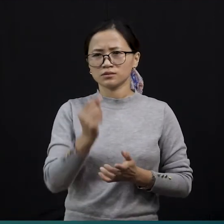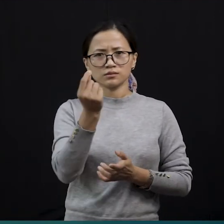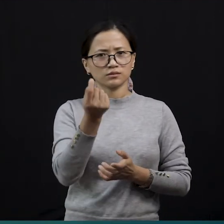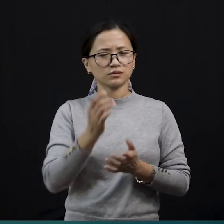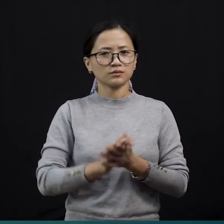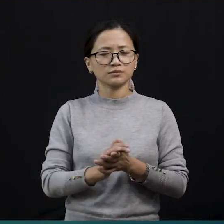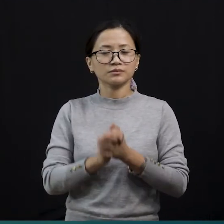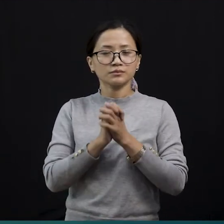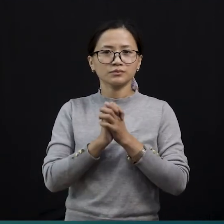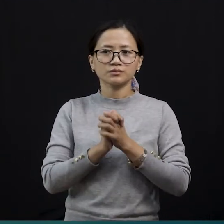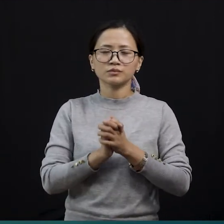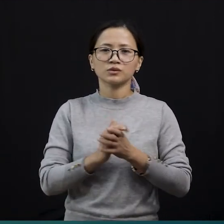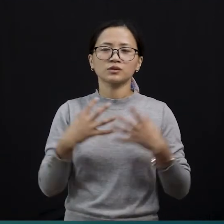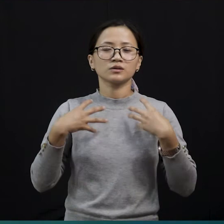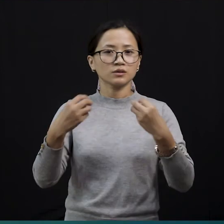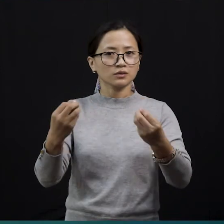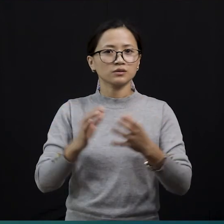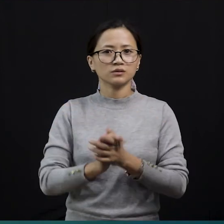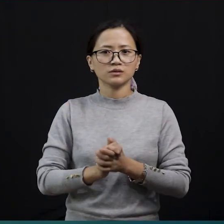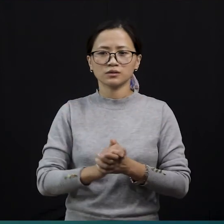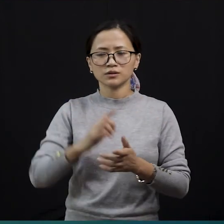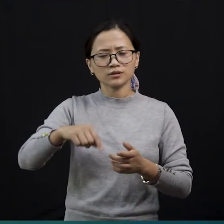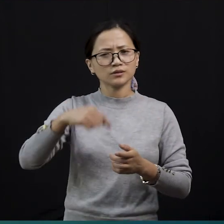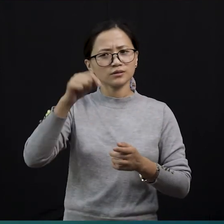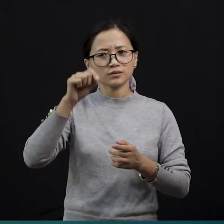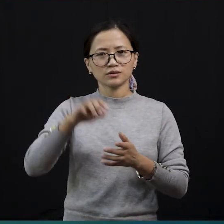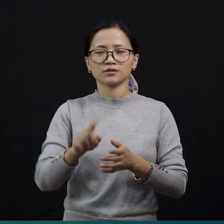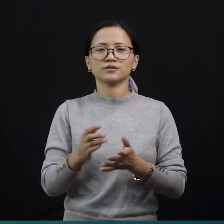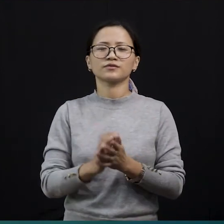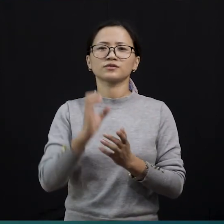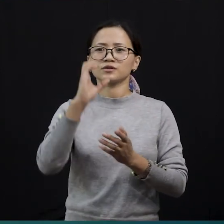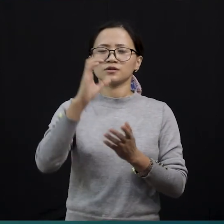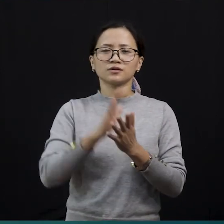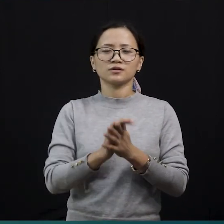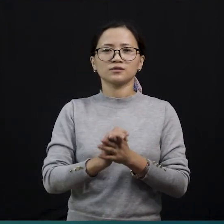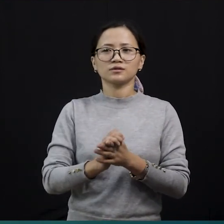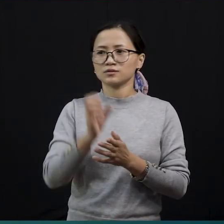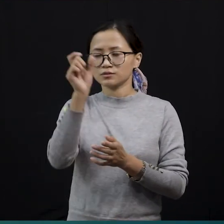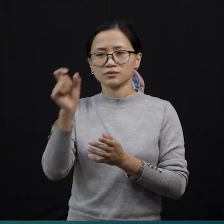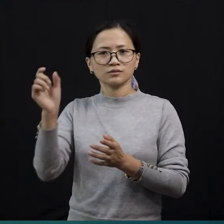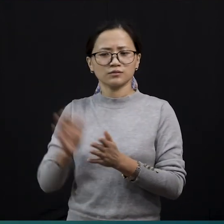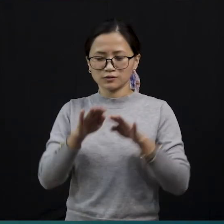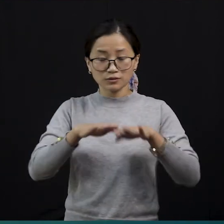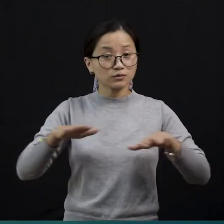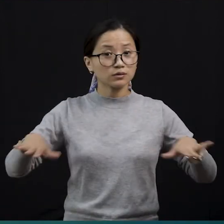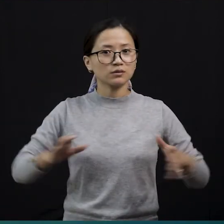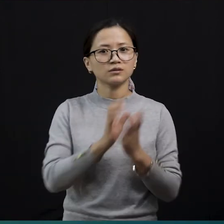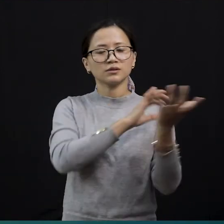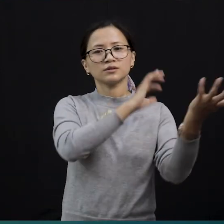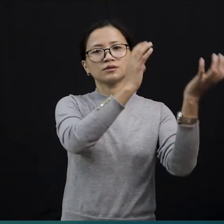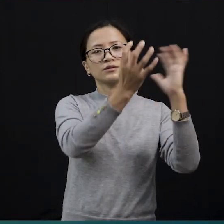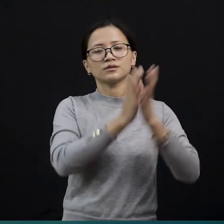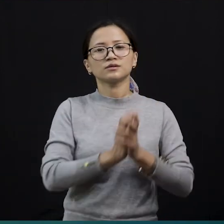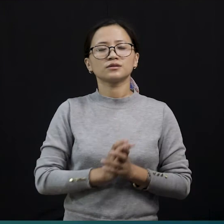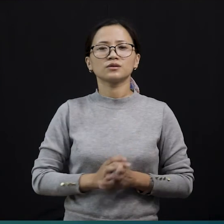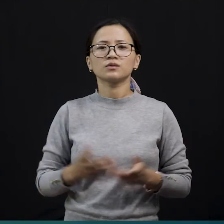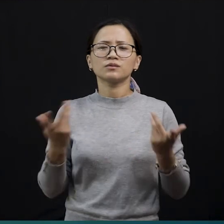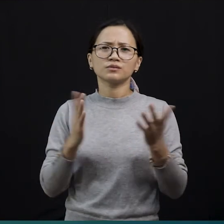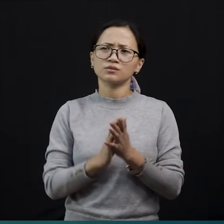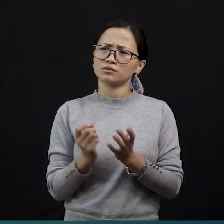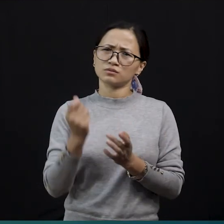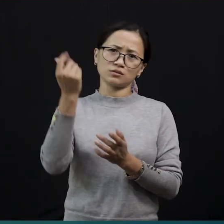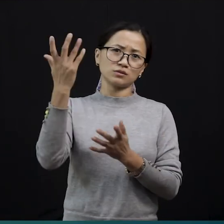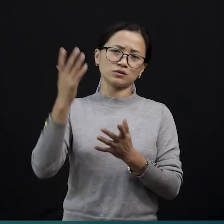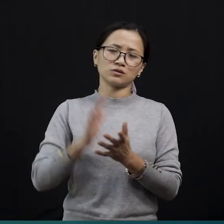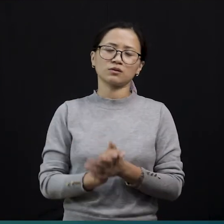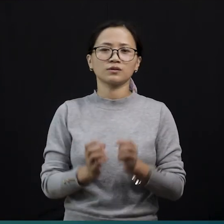just because they want each and every citizen, each and every children of the world, no matter rich